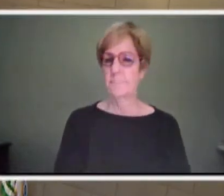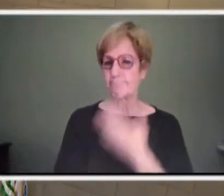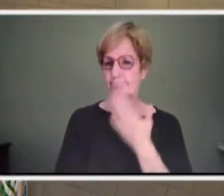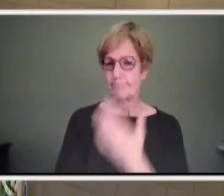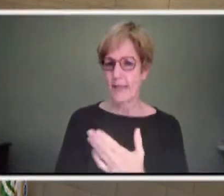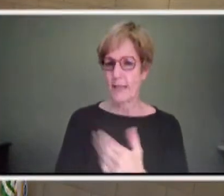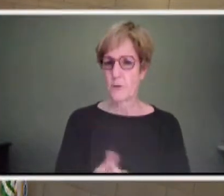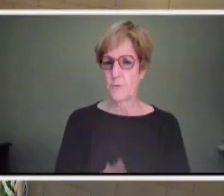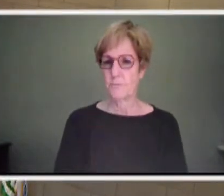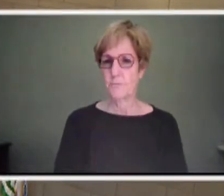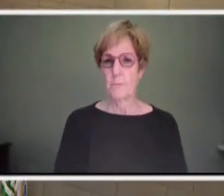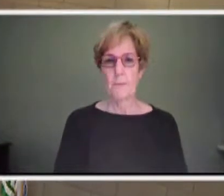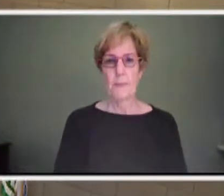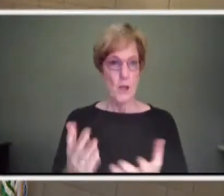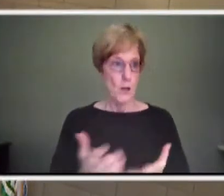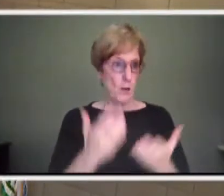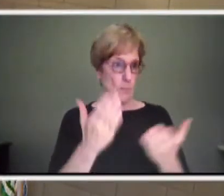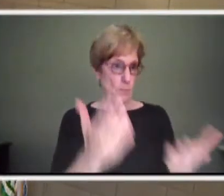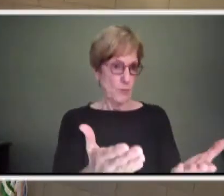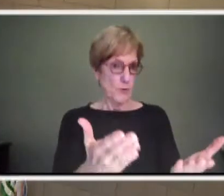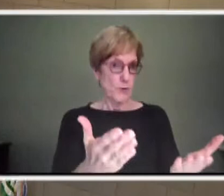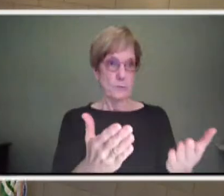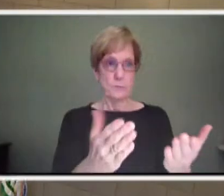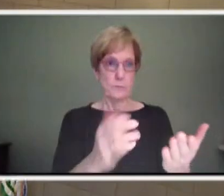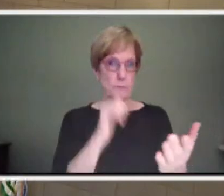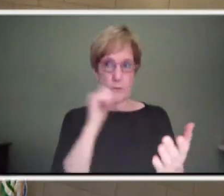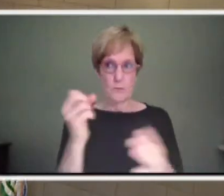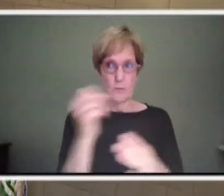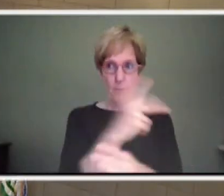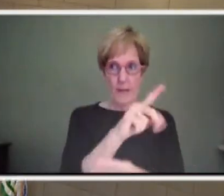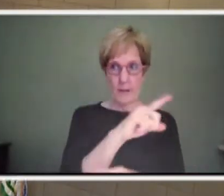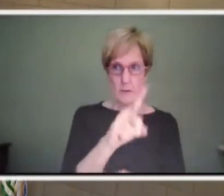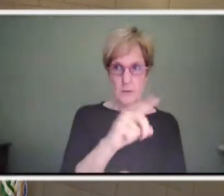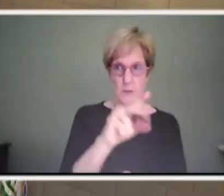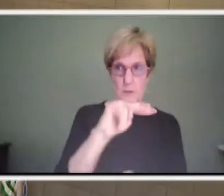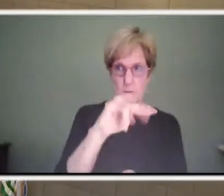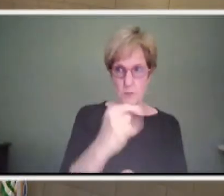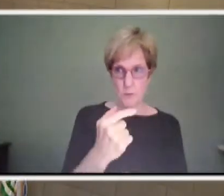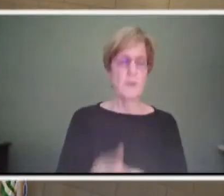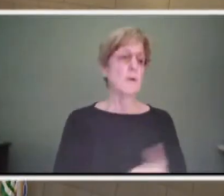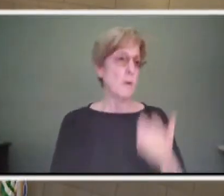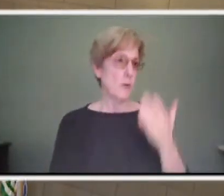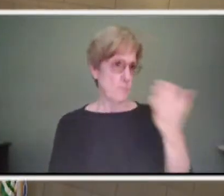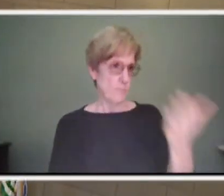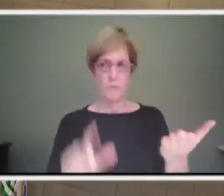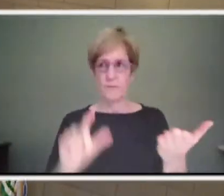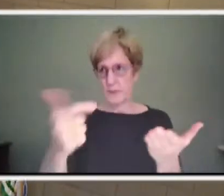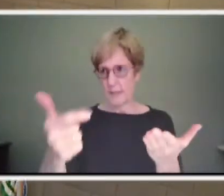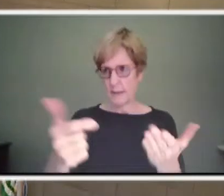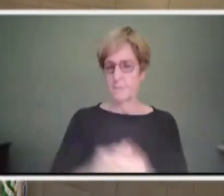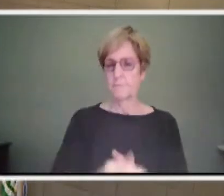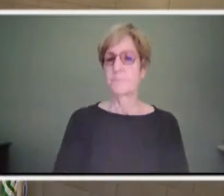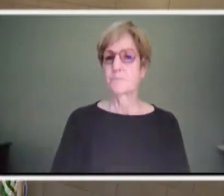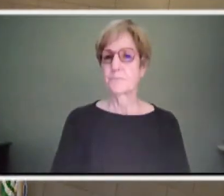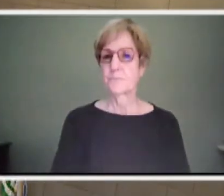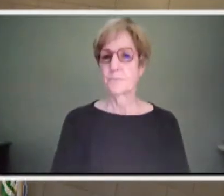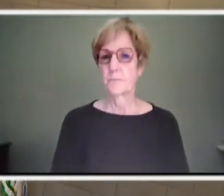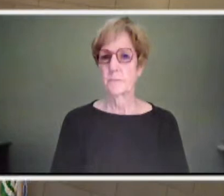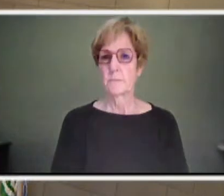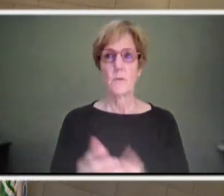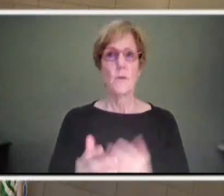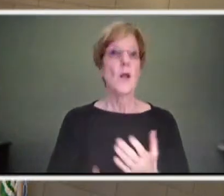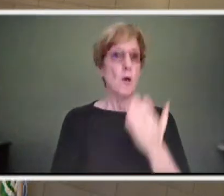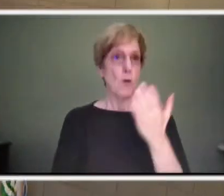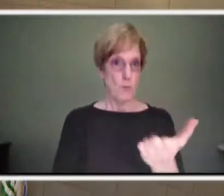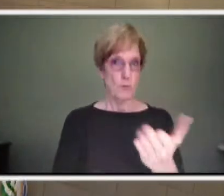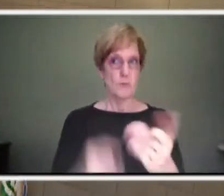Do I have a motion that the changes should not go back to the zoning committee? So moved. Second. Second. Do we have a motion that's been made and properly